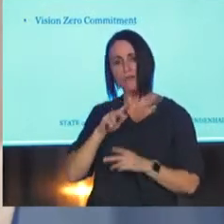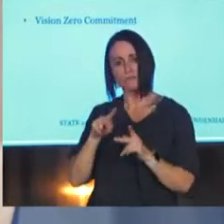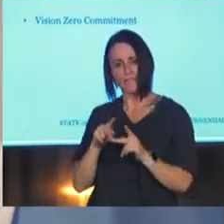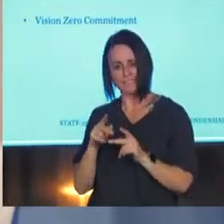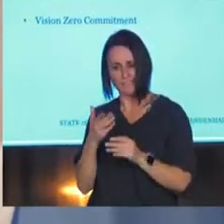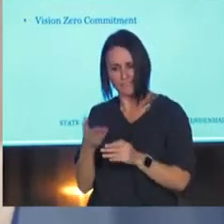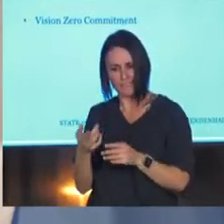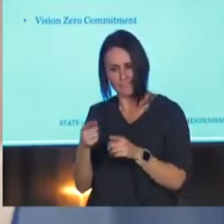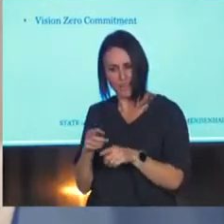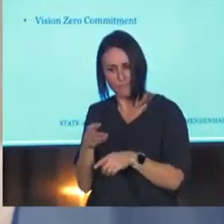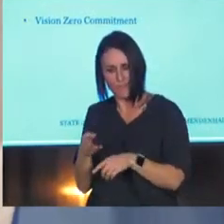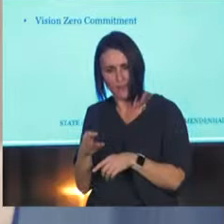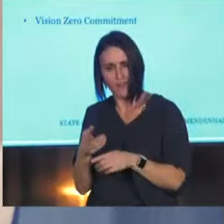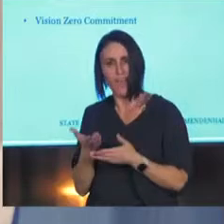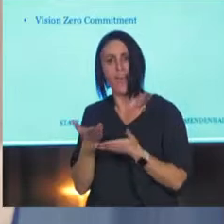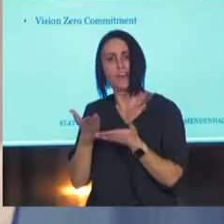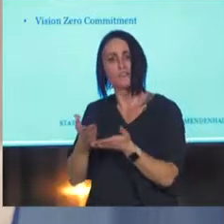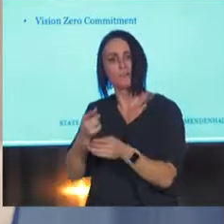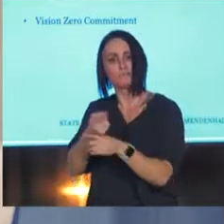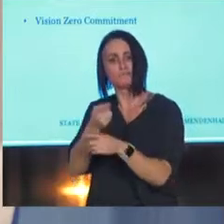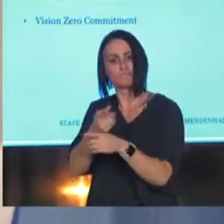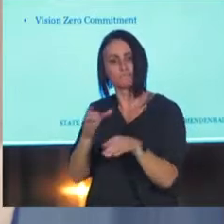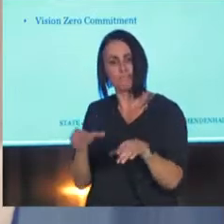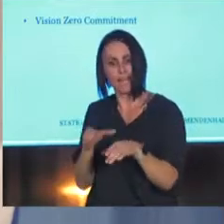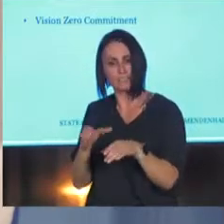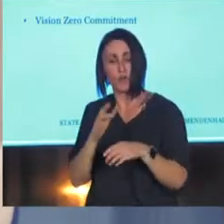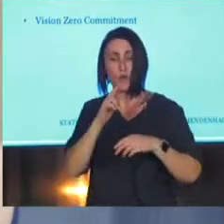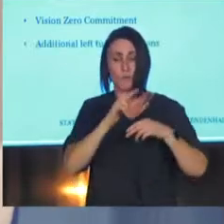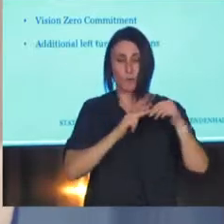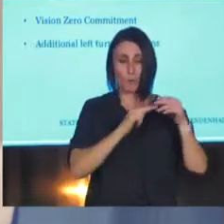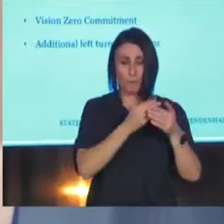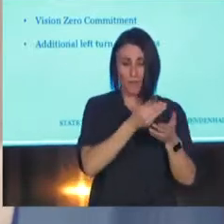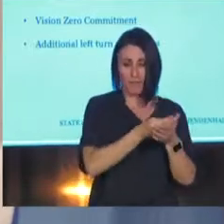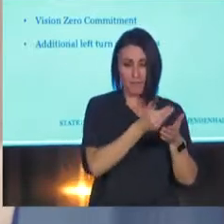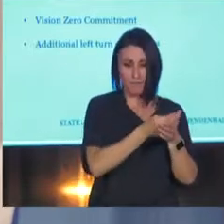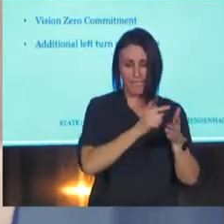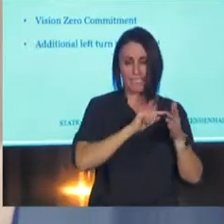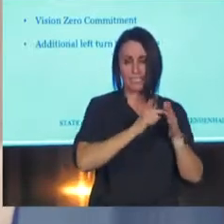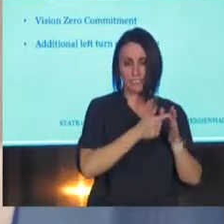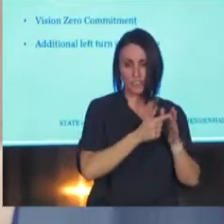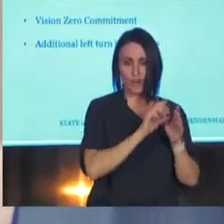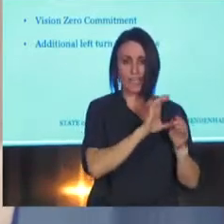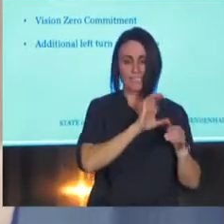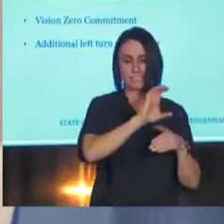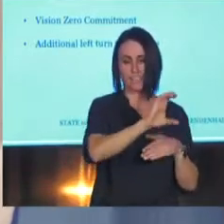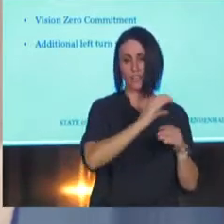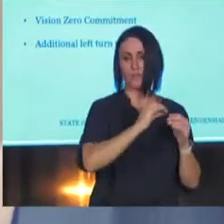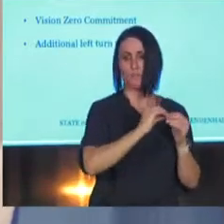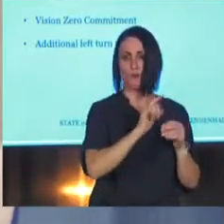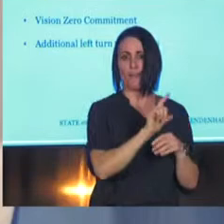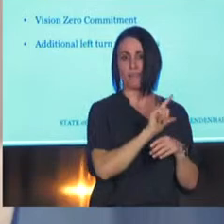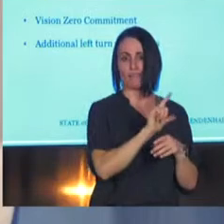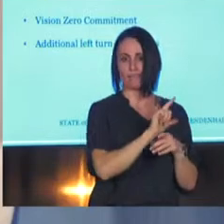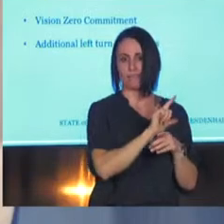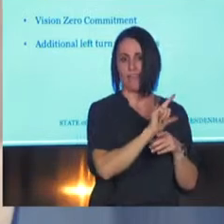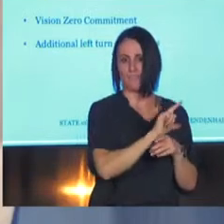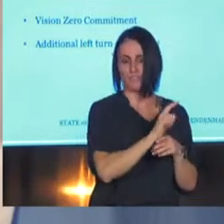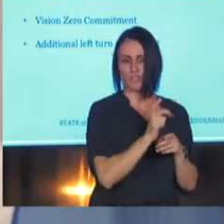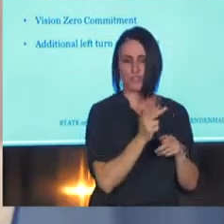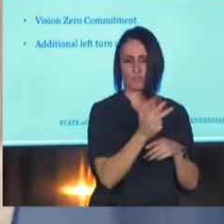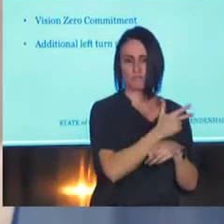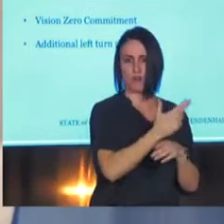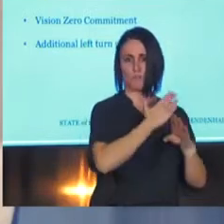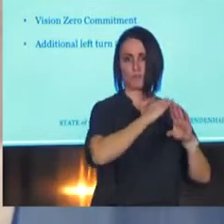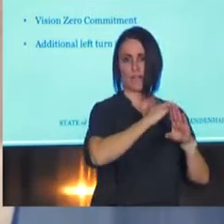and recommend corrective actions there. We will build our budget to begin installing more left turn protections in the city,